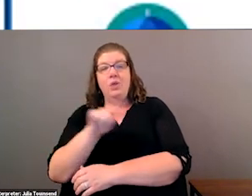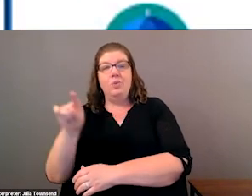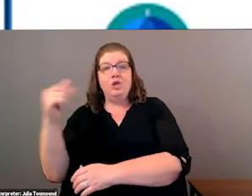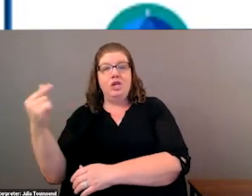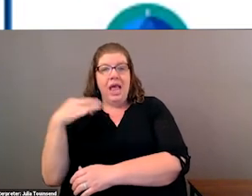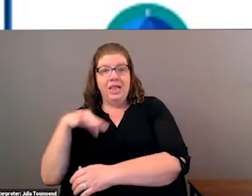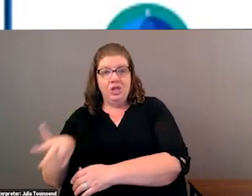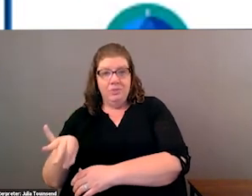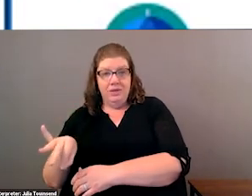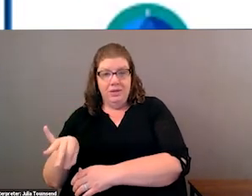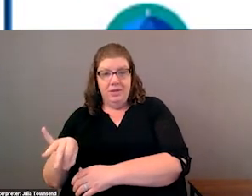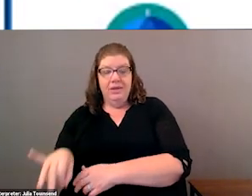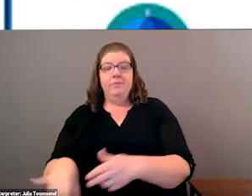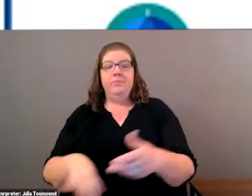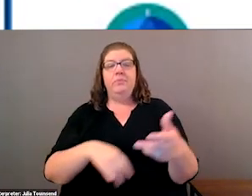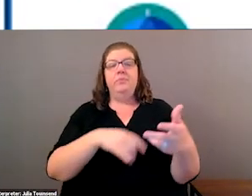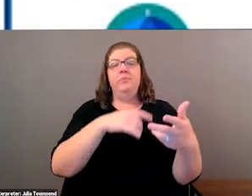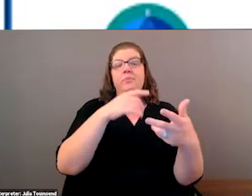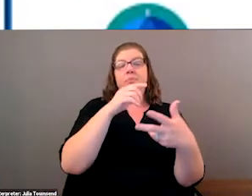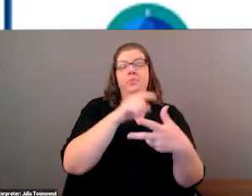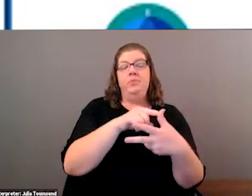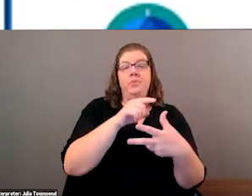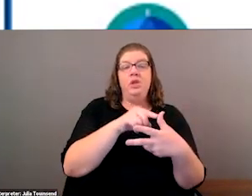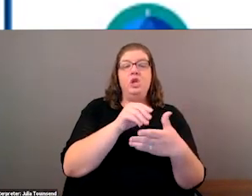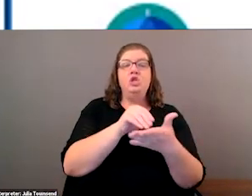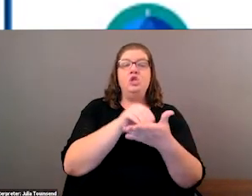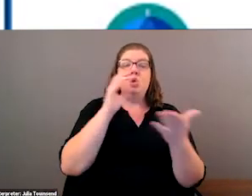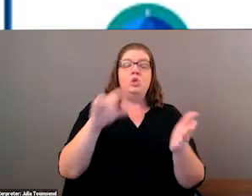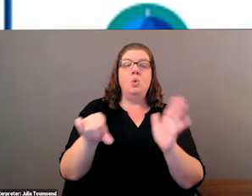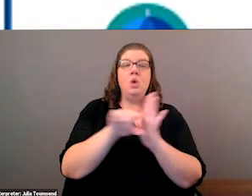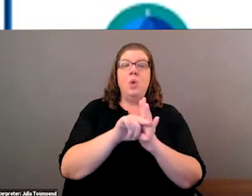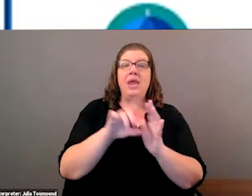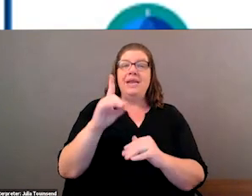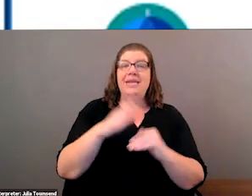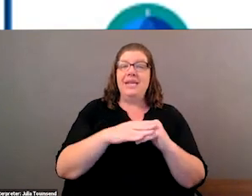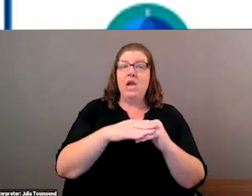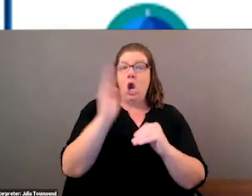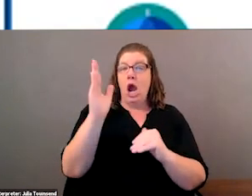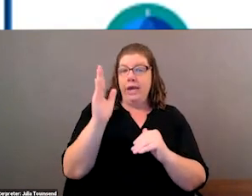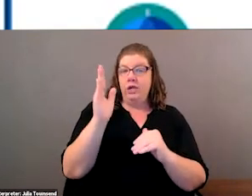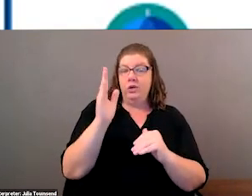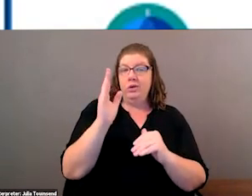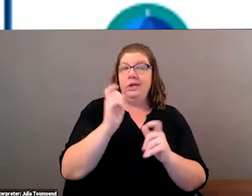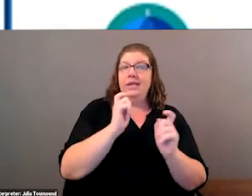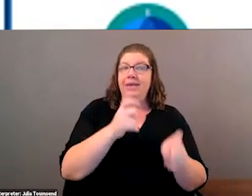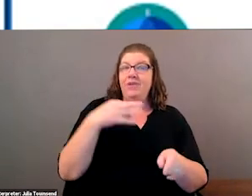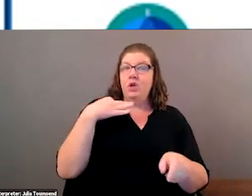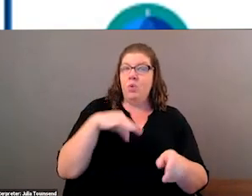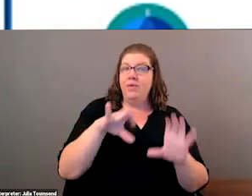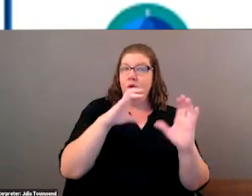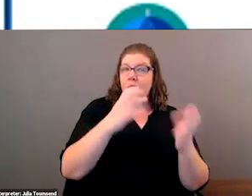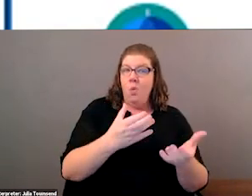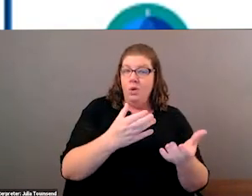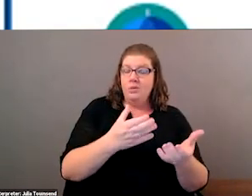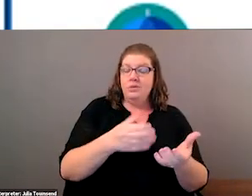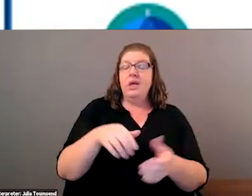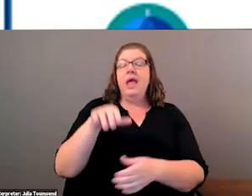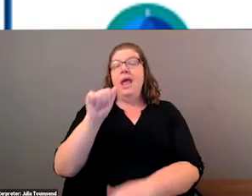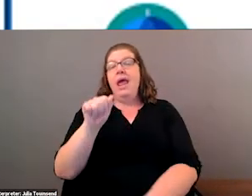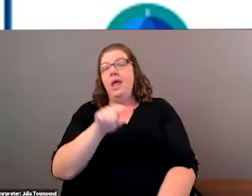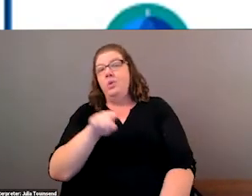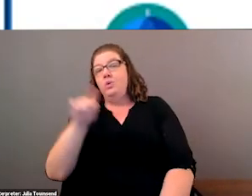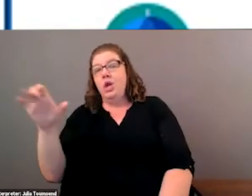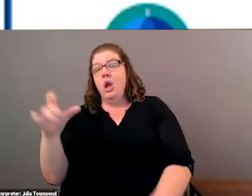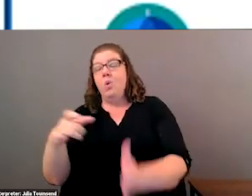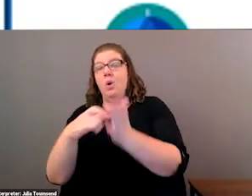And then we pass students with a grade of D or higher. They earn credit for the course. But A through G requires grades of